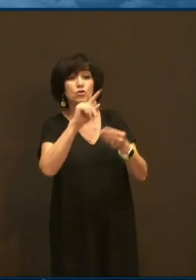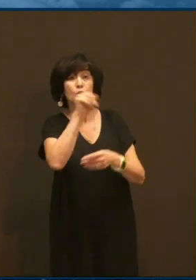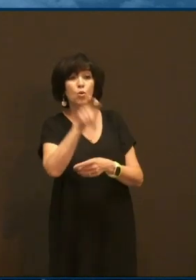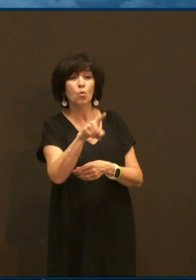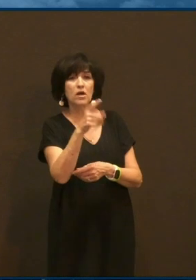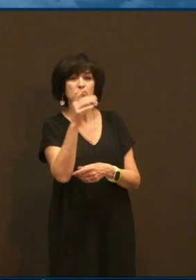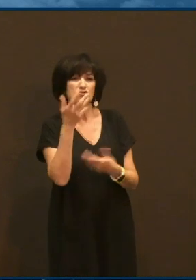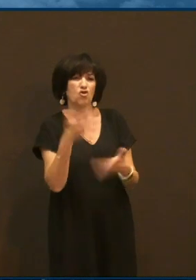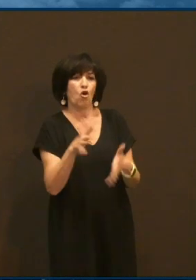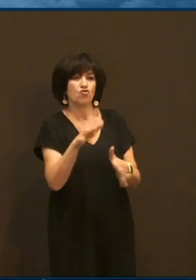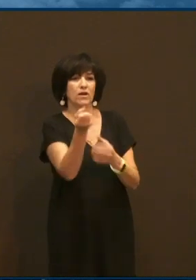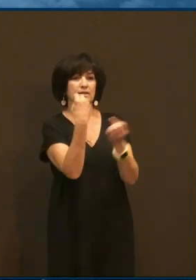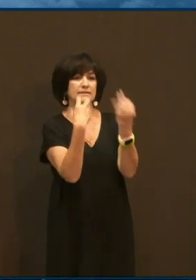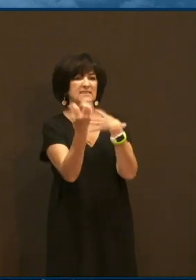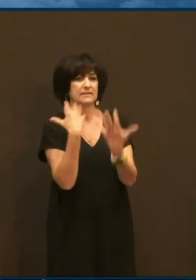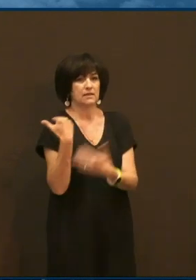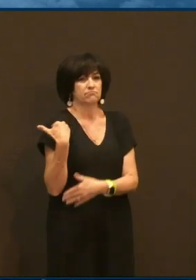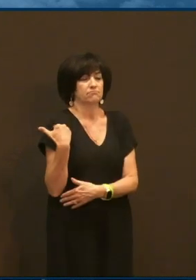in advance.